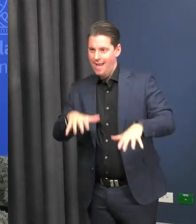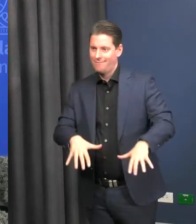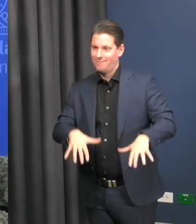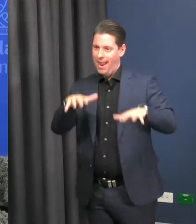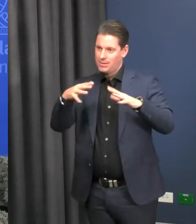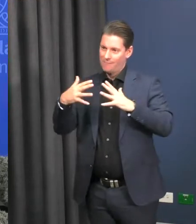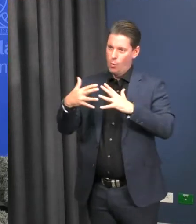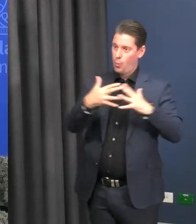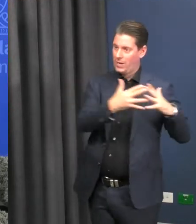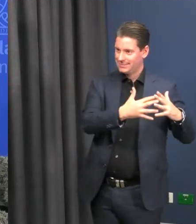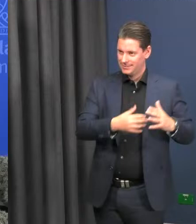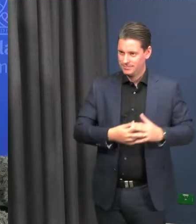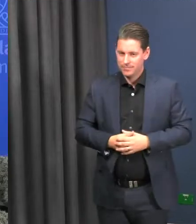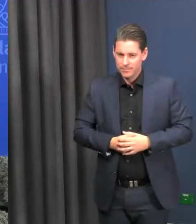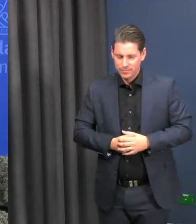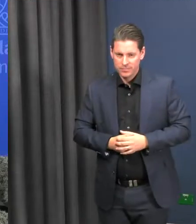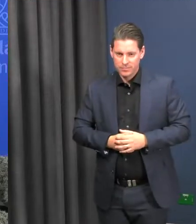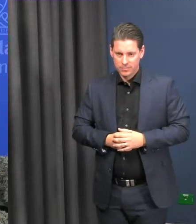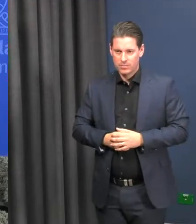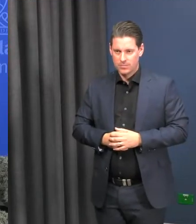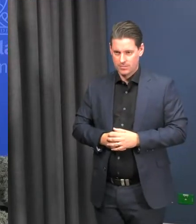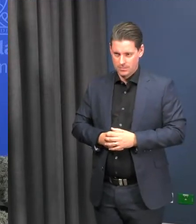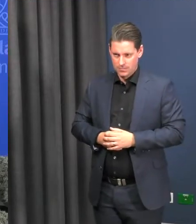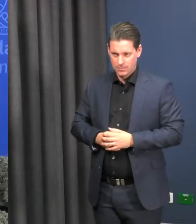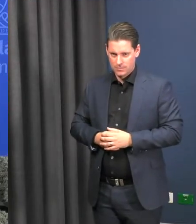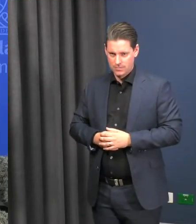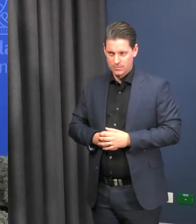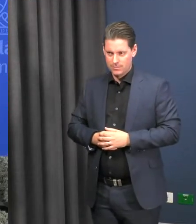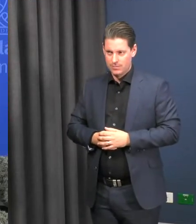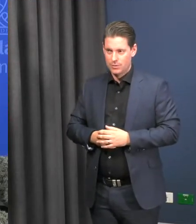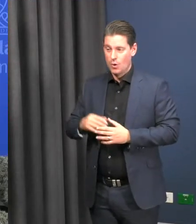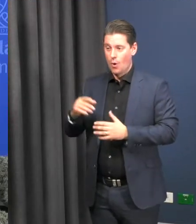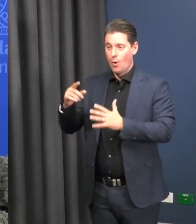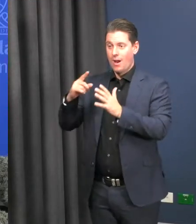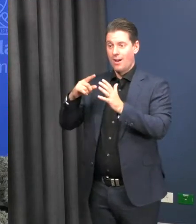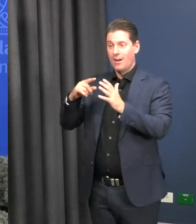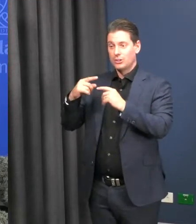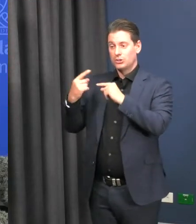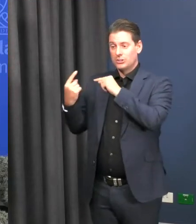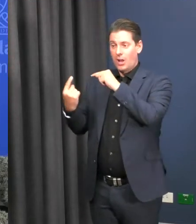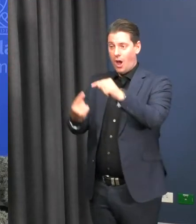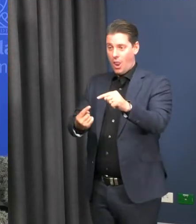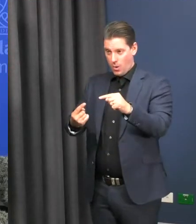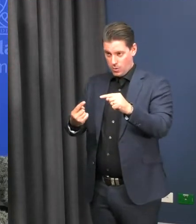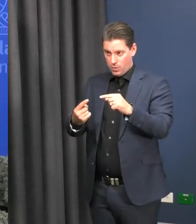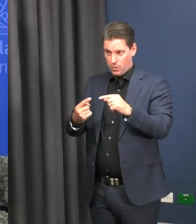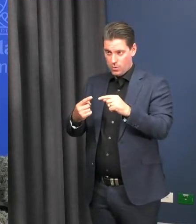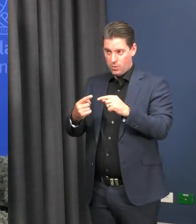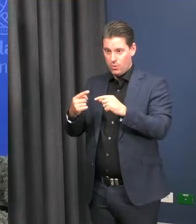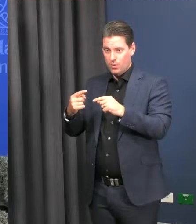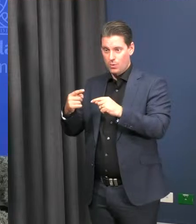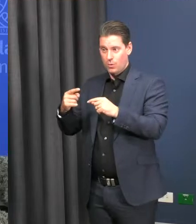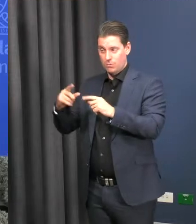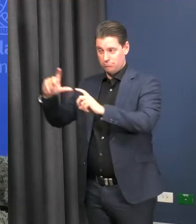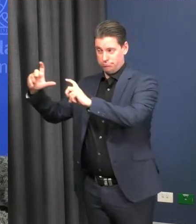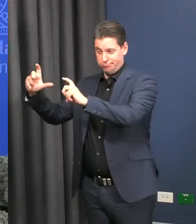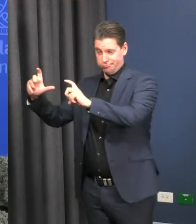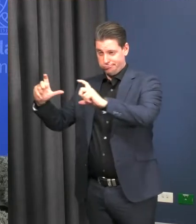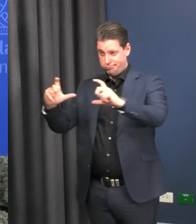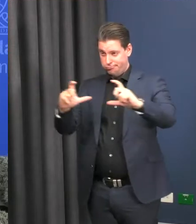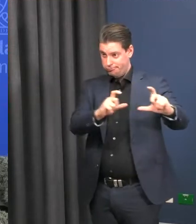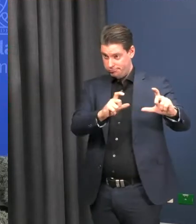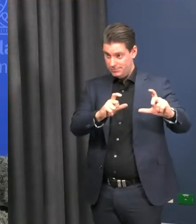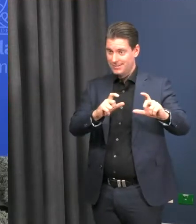summary, the coastal crossing of Tropical Cyclone Alfred presents a very rare and hazardous event for